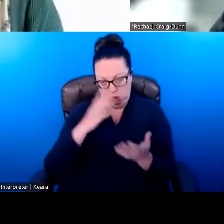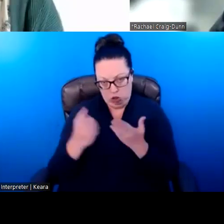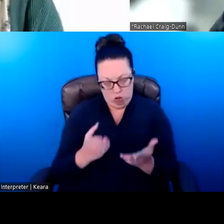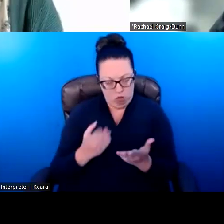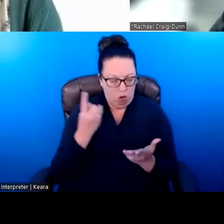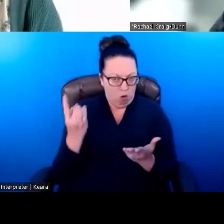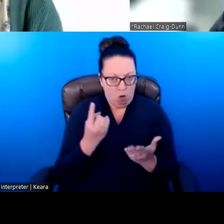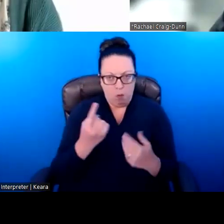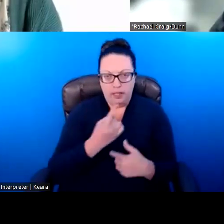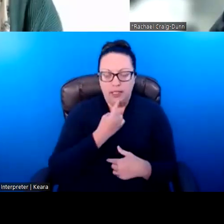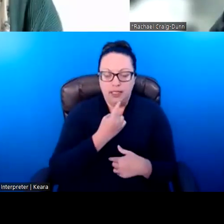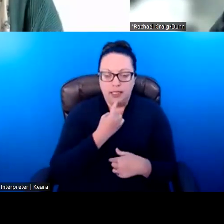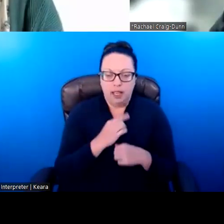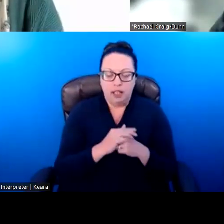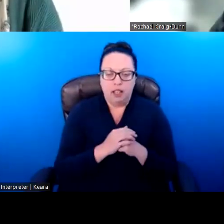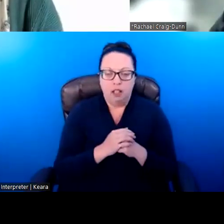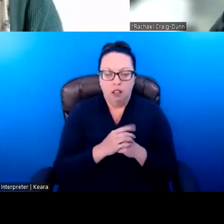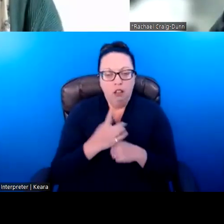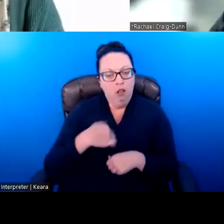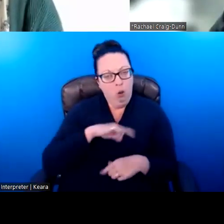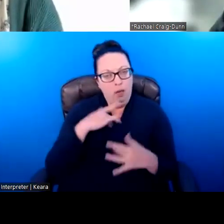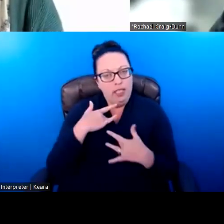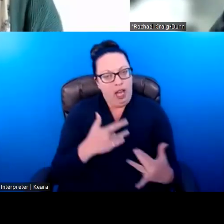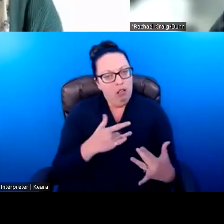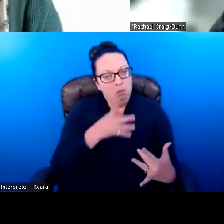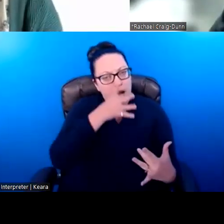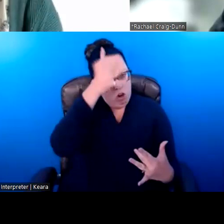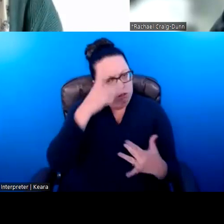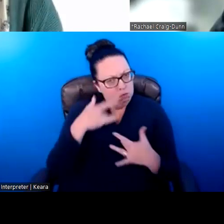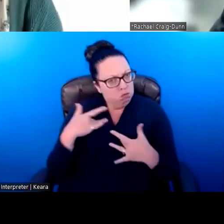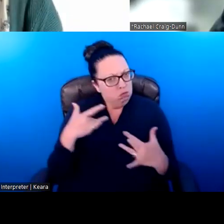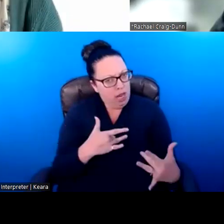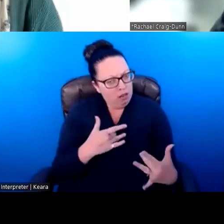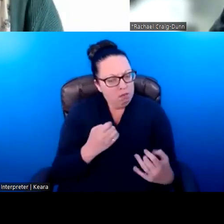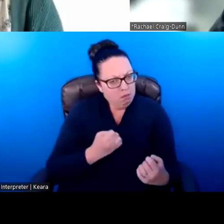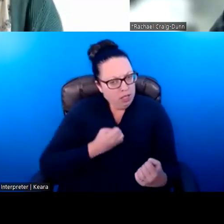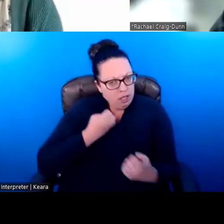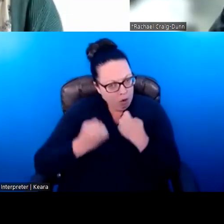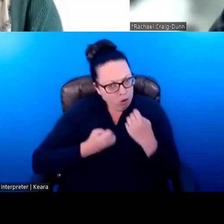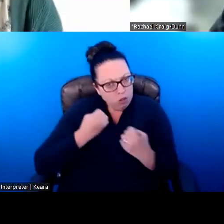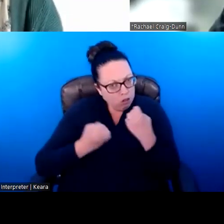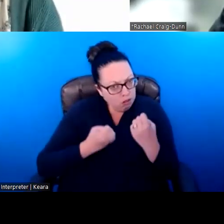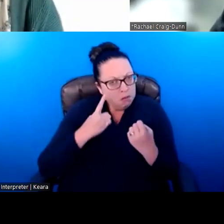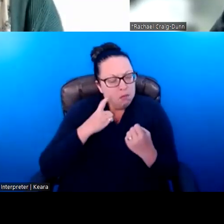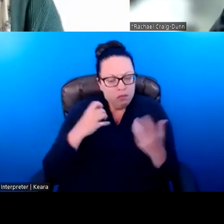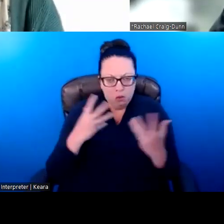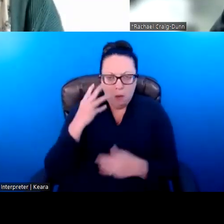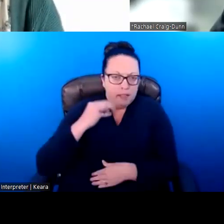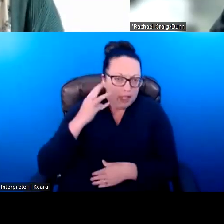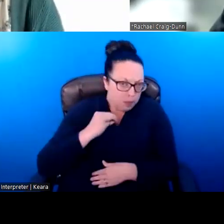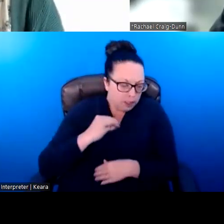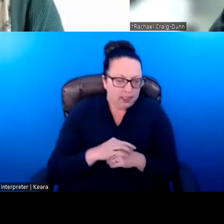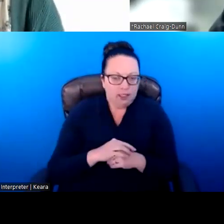that, we tend as parents, we're emotional because of what we're going through. We tend to